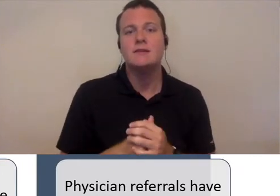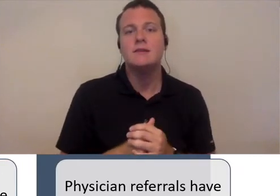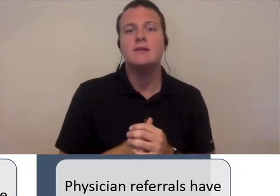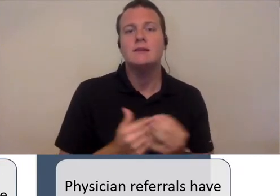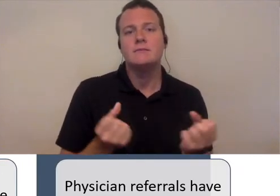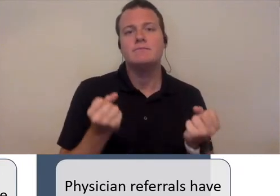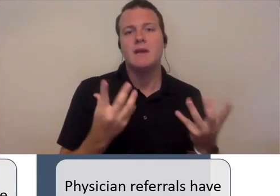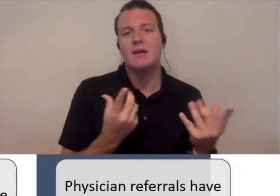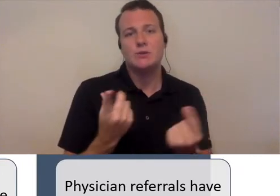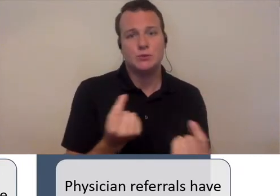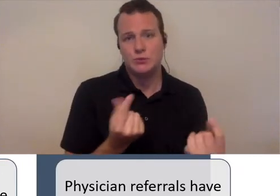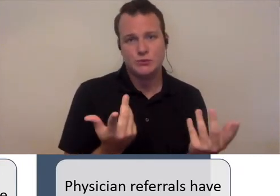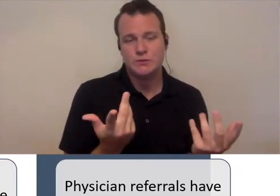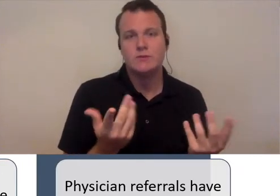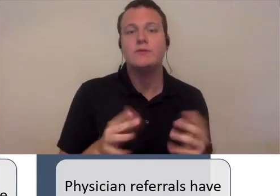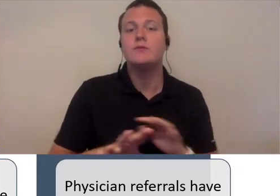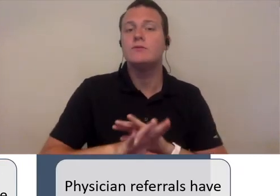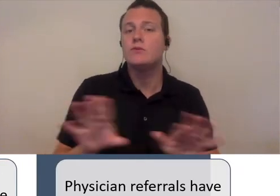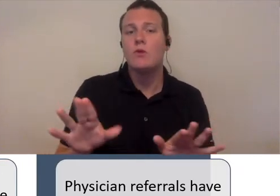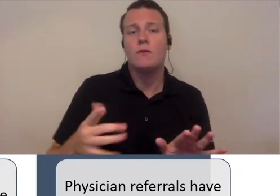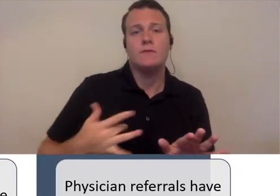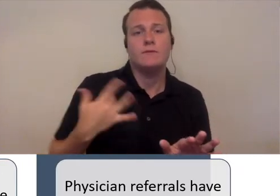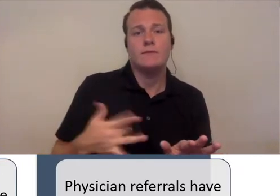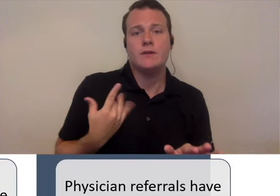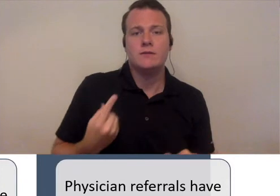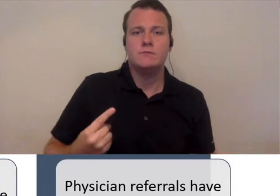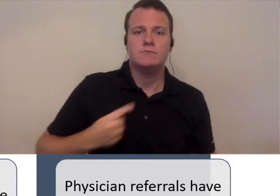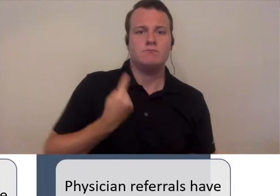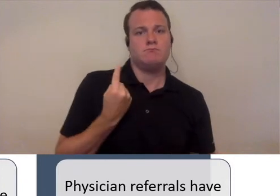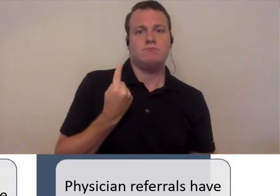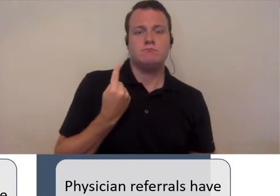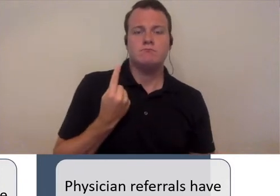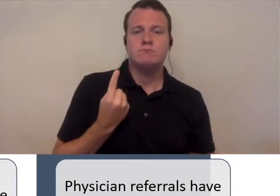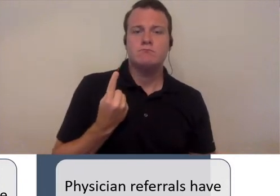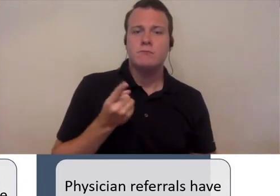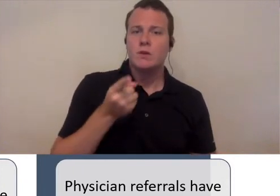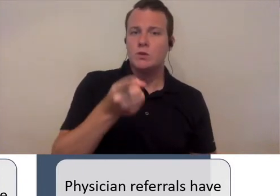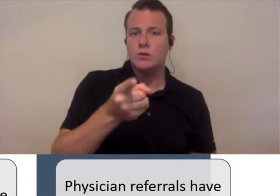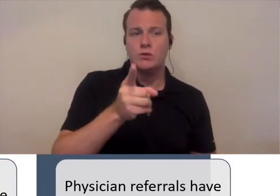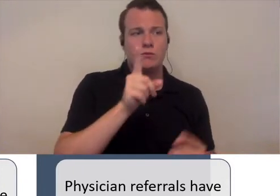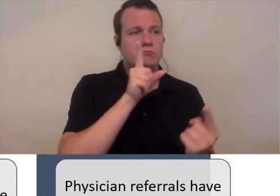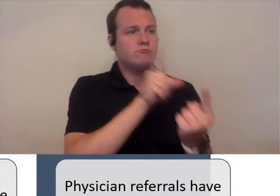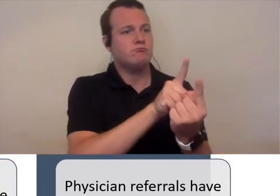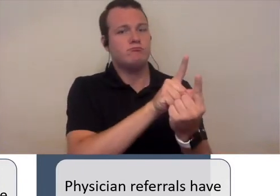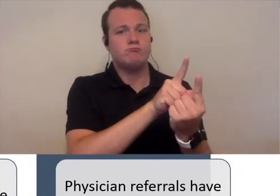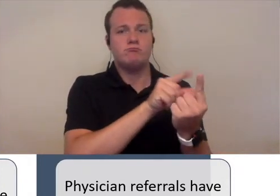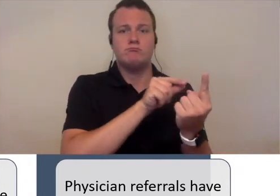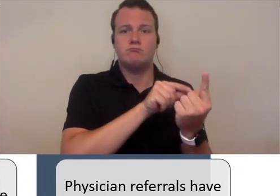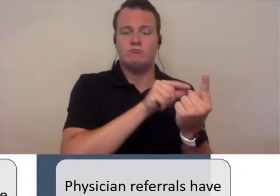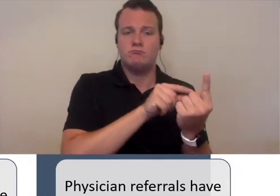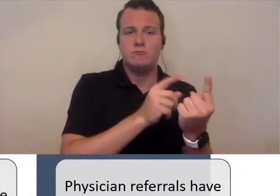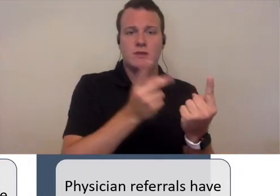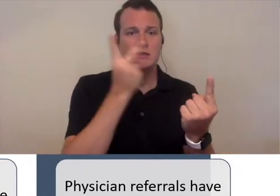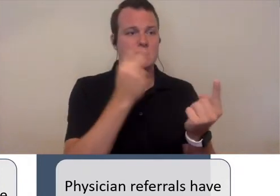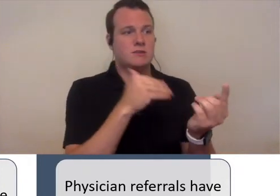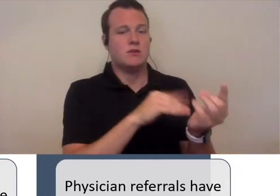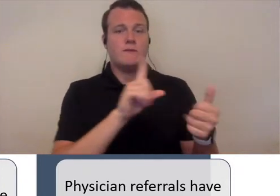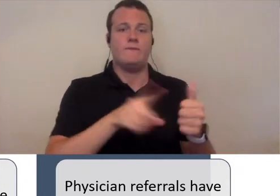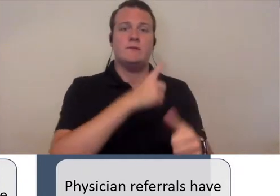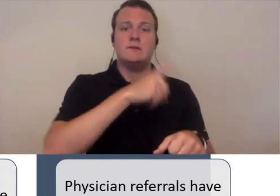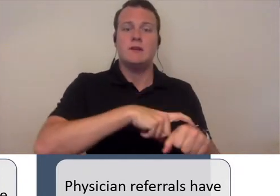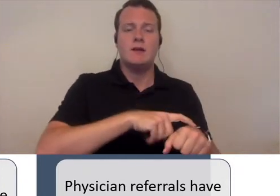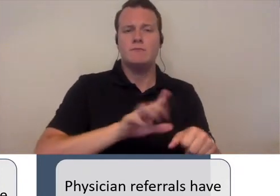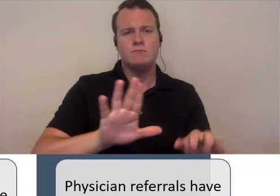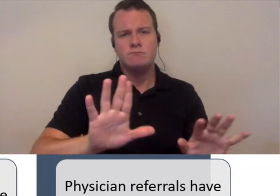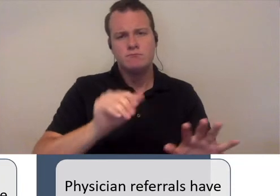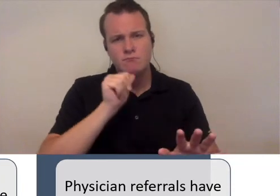on. And so don't be offended if you do not get to go into an office or see the physician the first